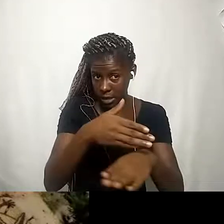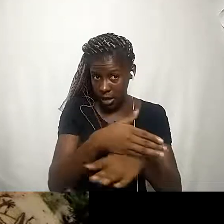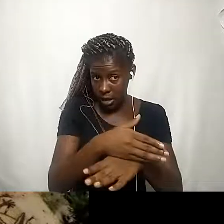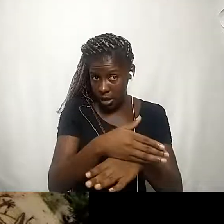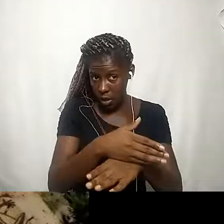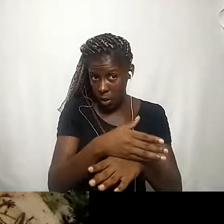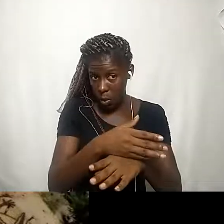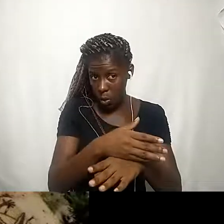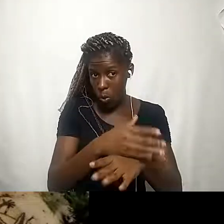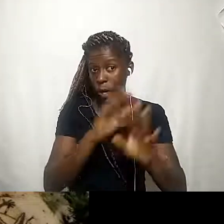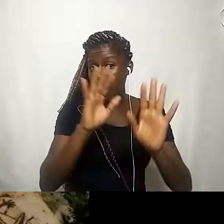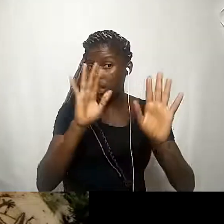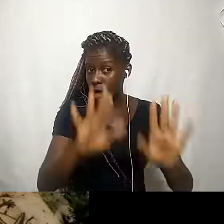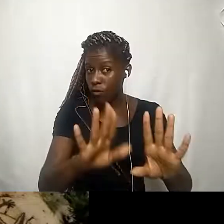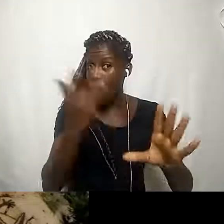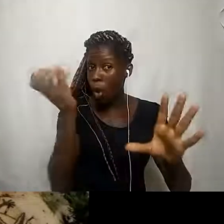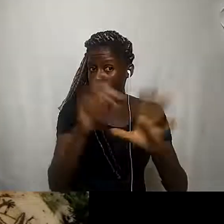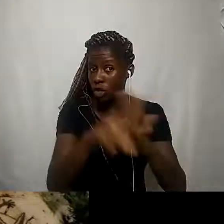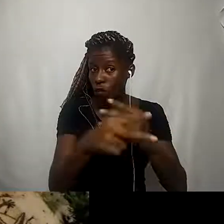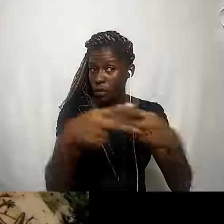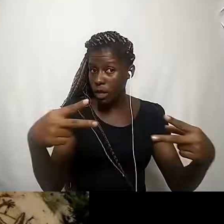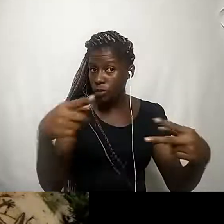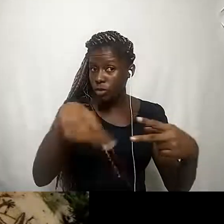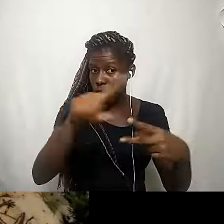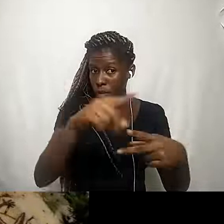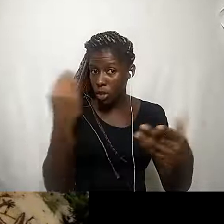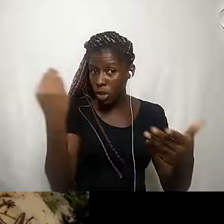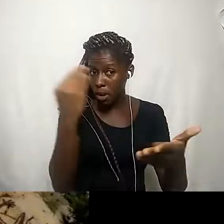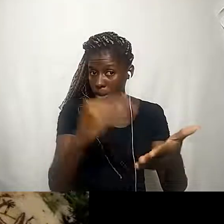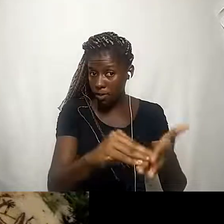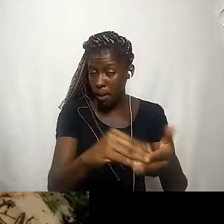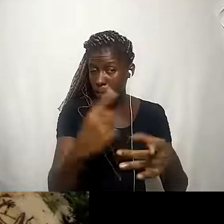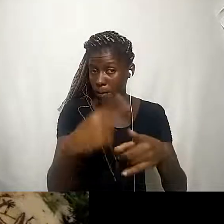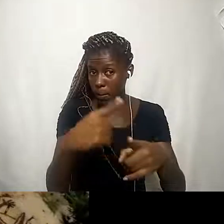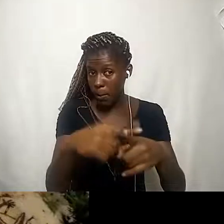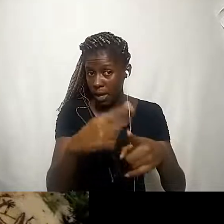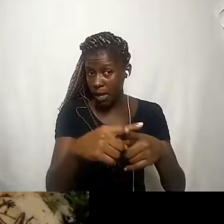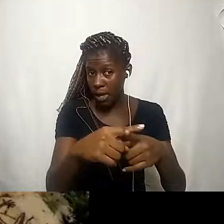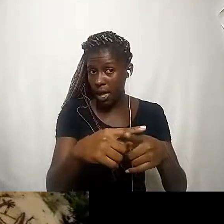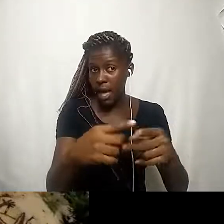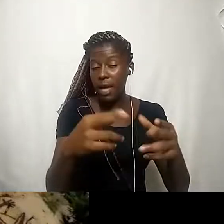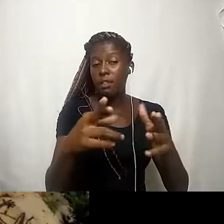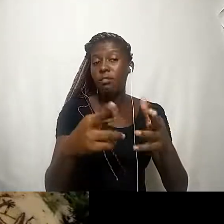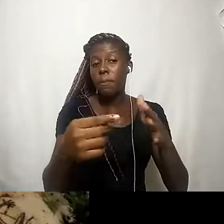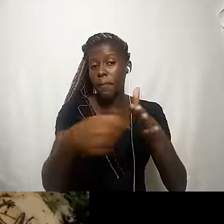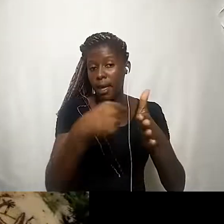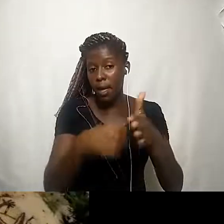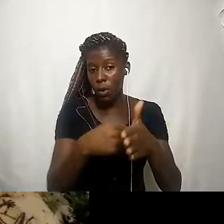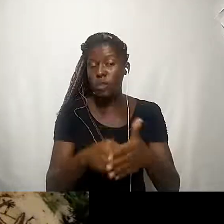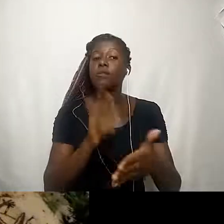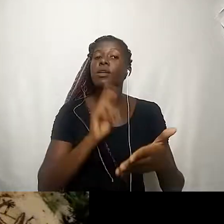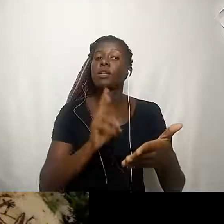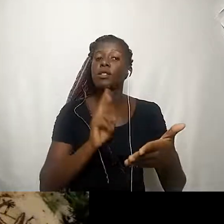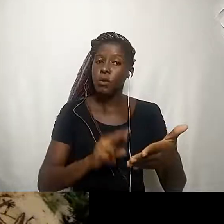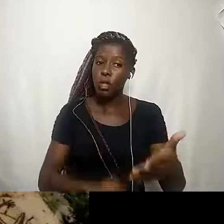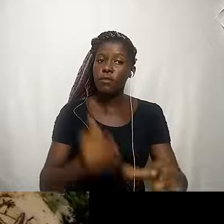you haven't filled it, I'm going to put the link again here on the chat. Please fill it, because all these people will receive the